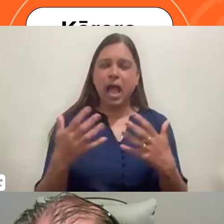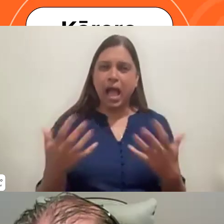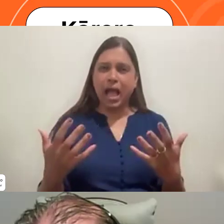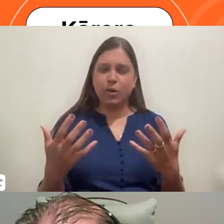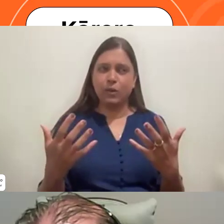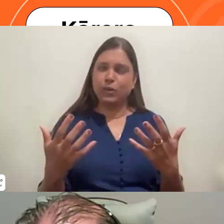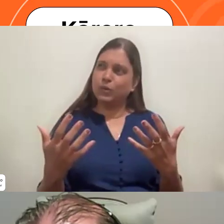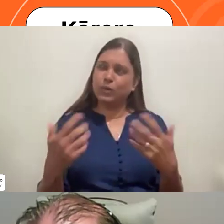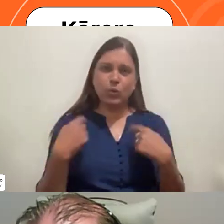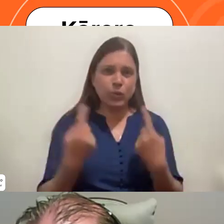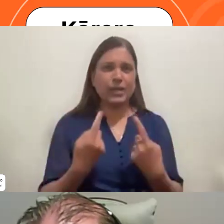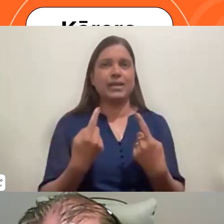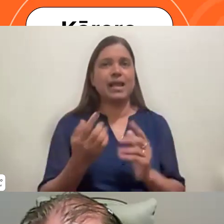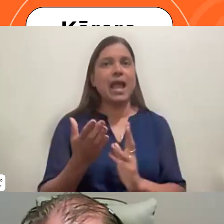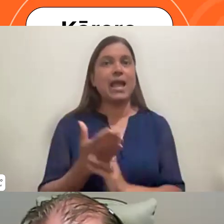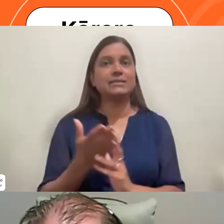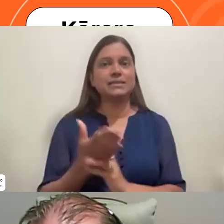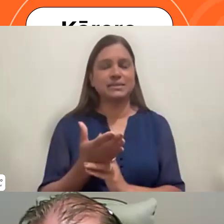have access now to